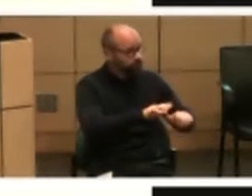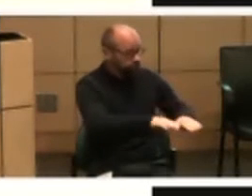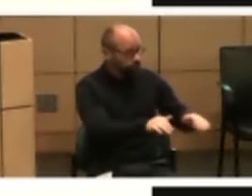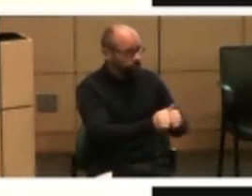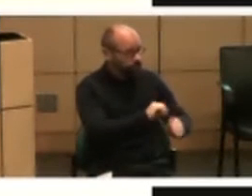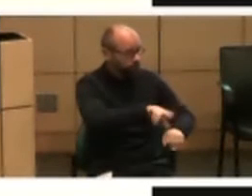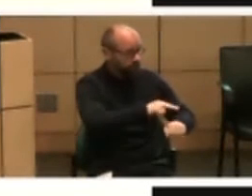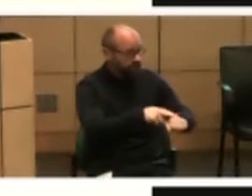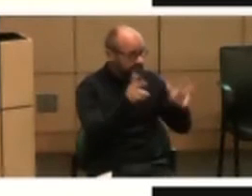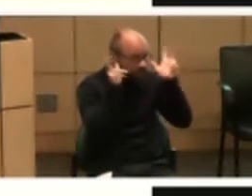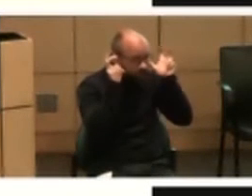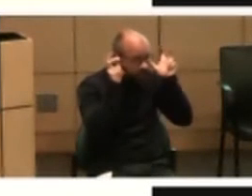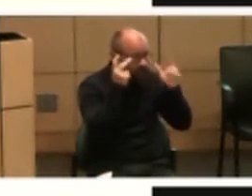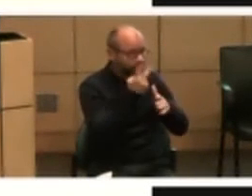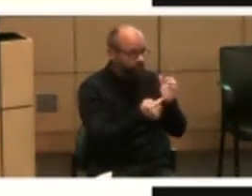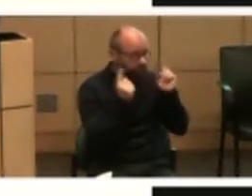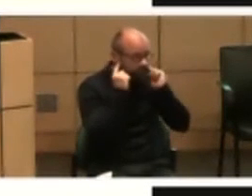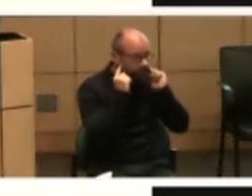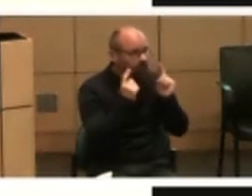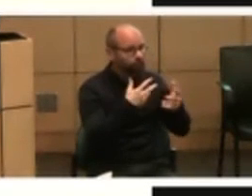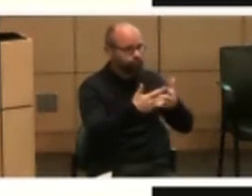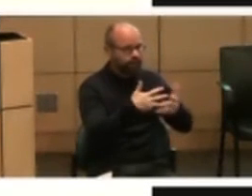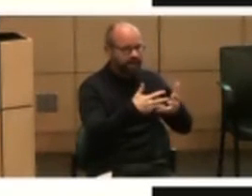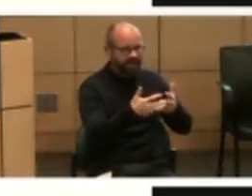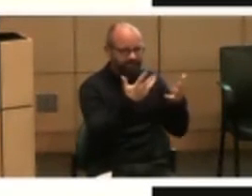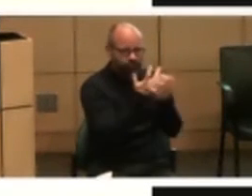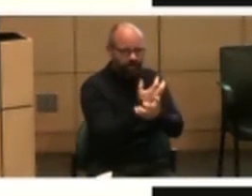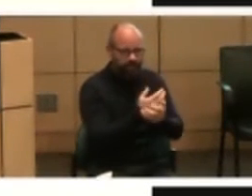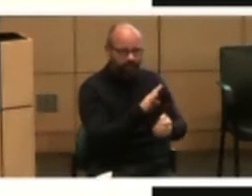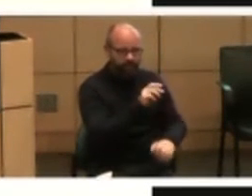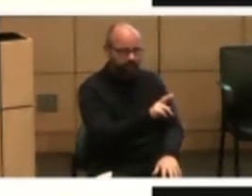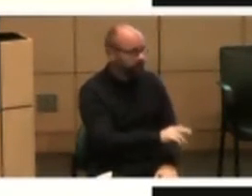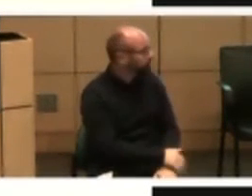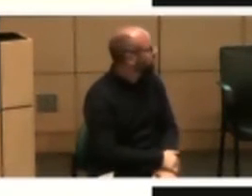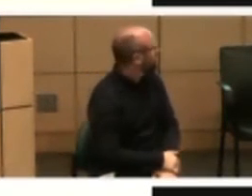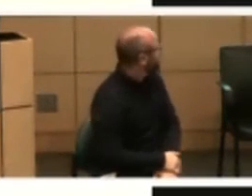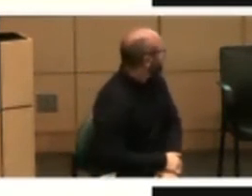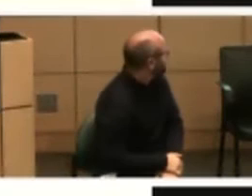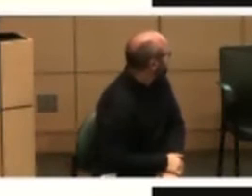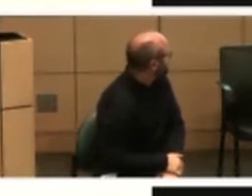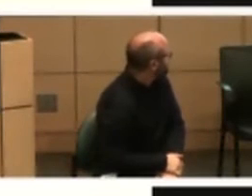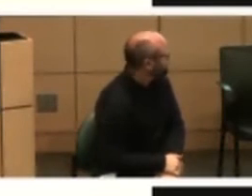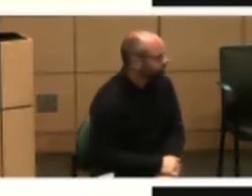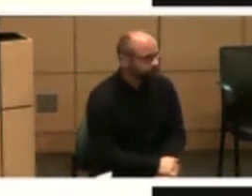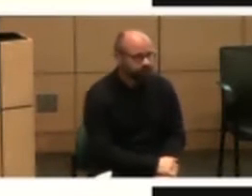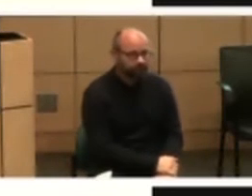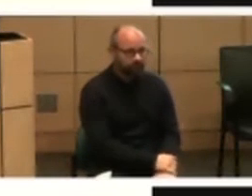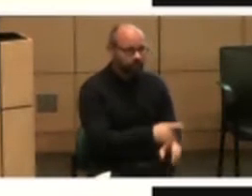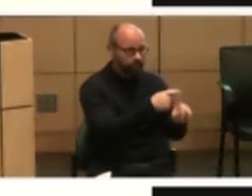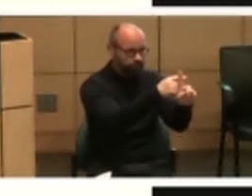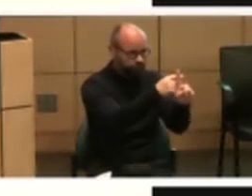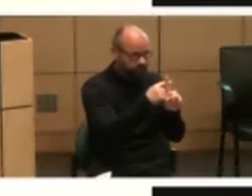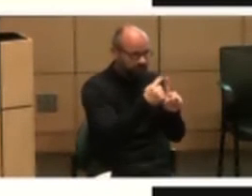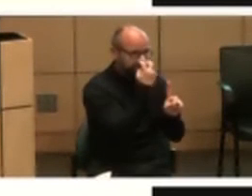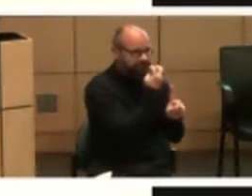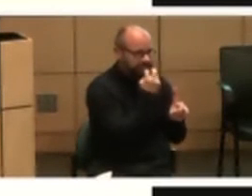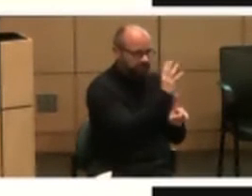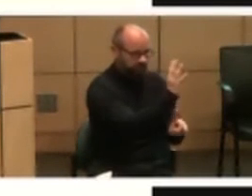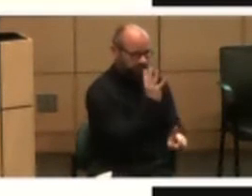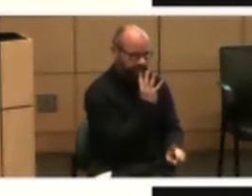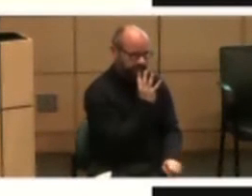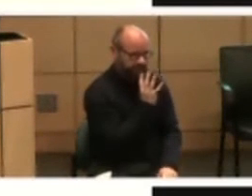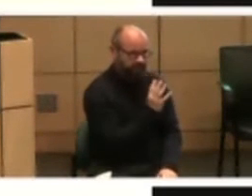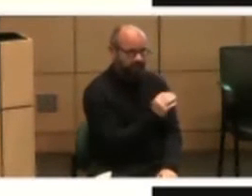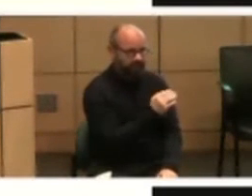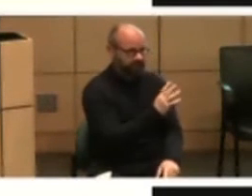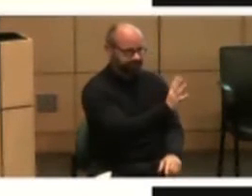that's shown here by the dark gray bars. And what they have is a situation where they're having target speech from one side and